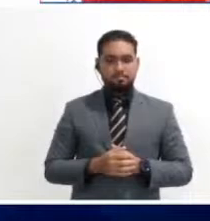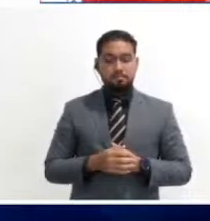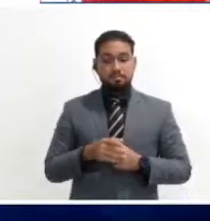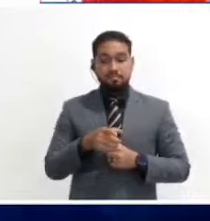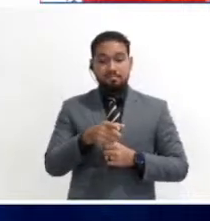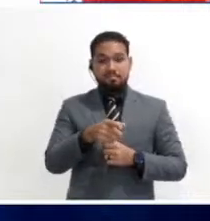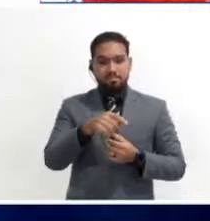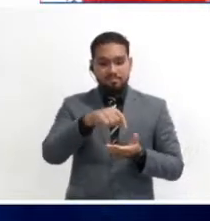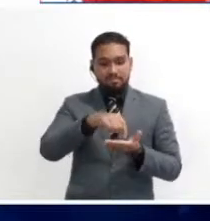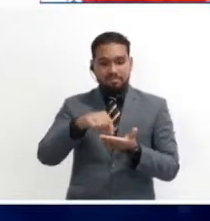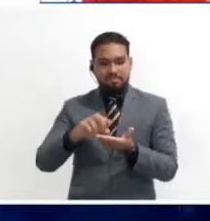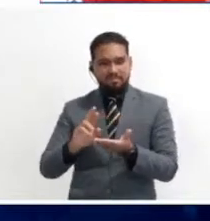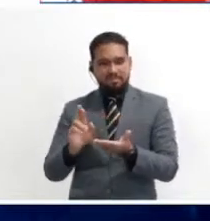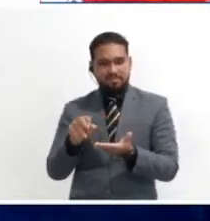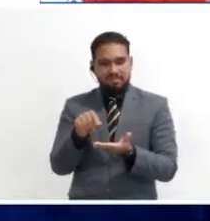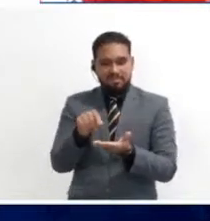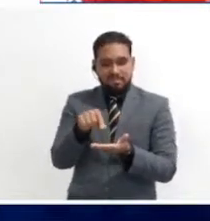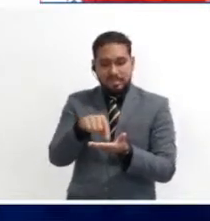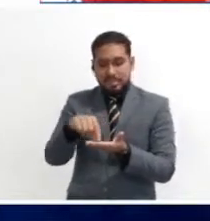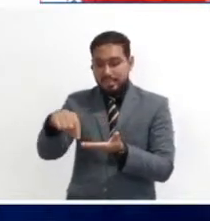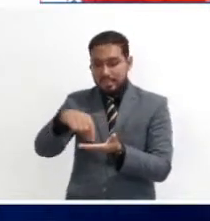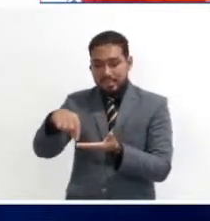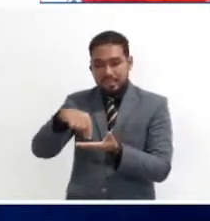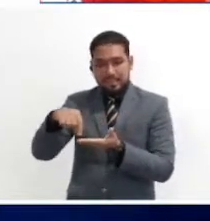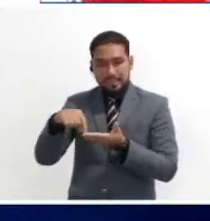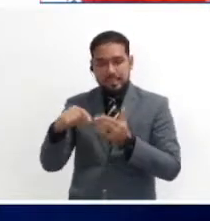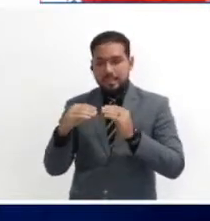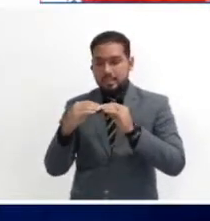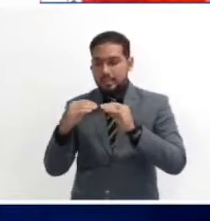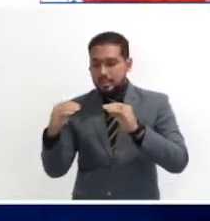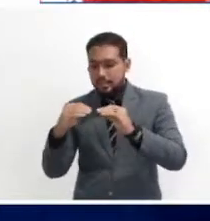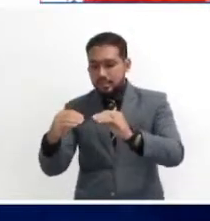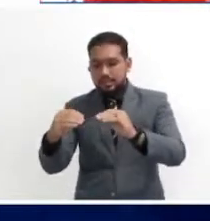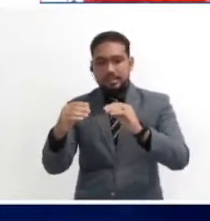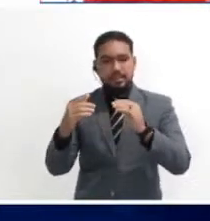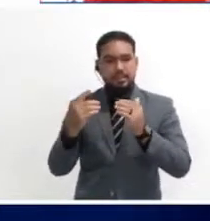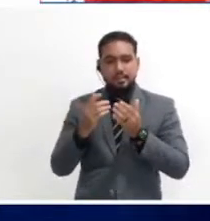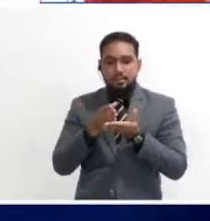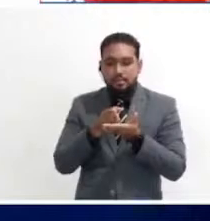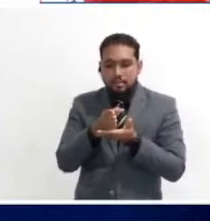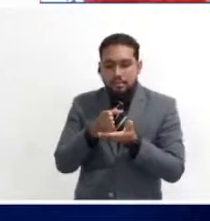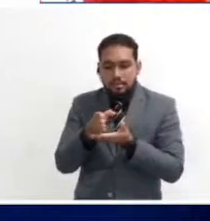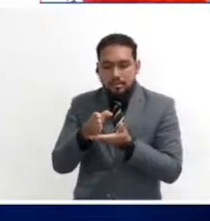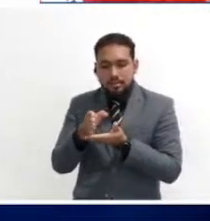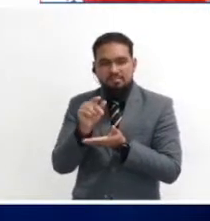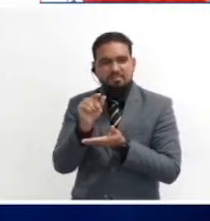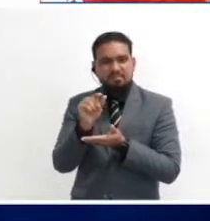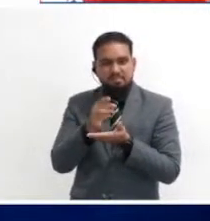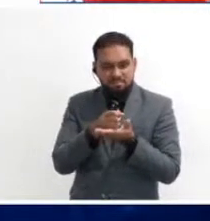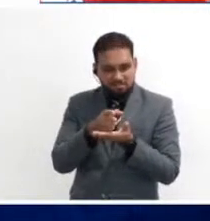in the core versus the micro vias on the top there.